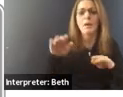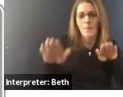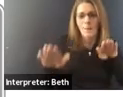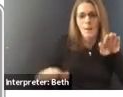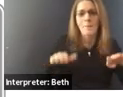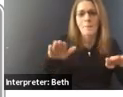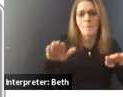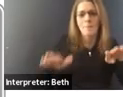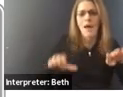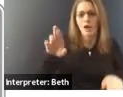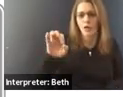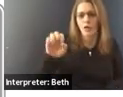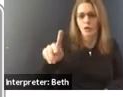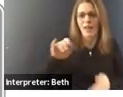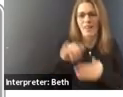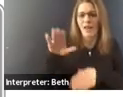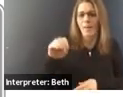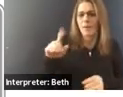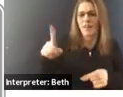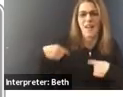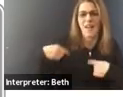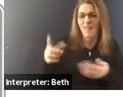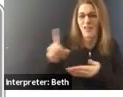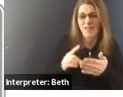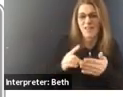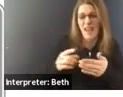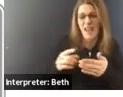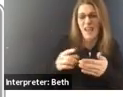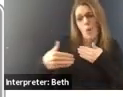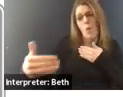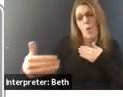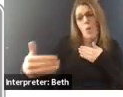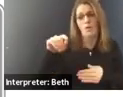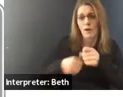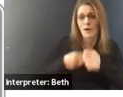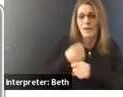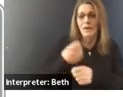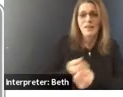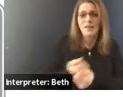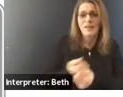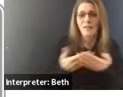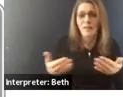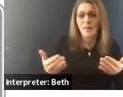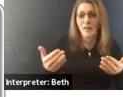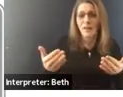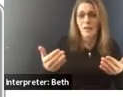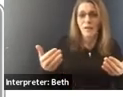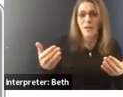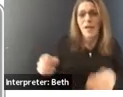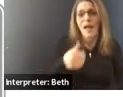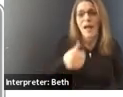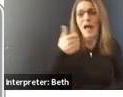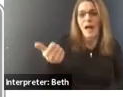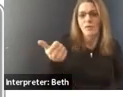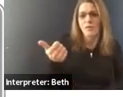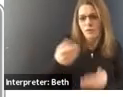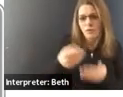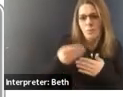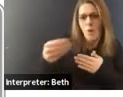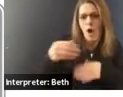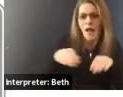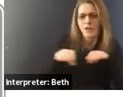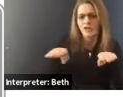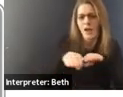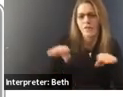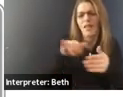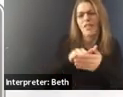ever designed in 20 years. Everything else was off the shelf for pedal cranks. And that's part of the